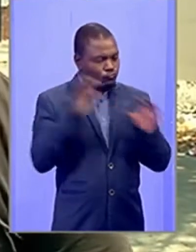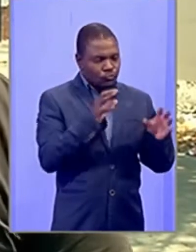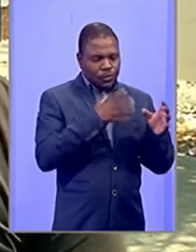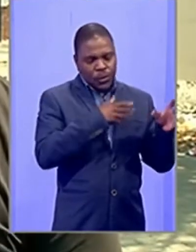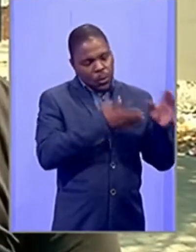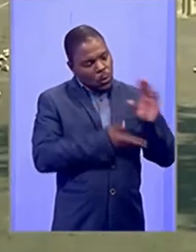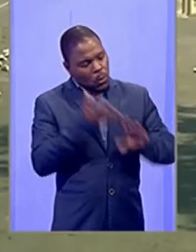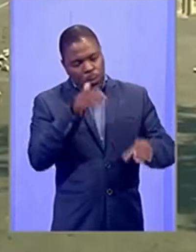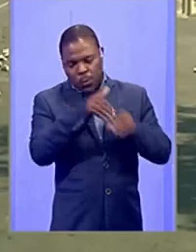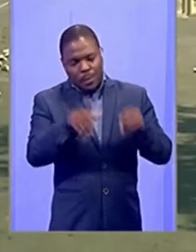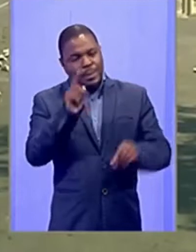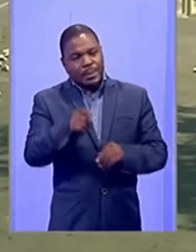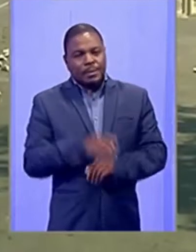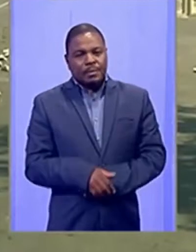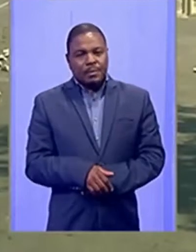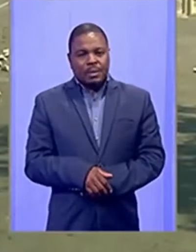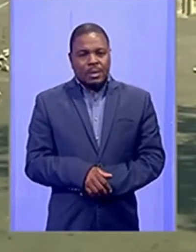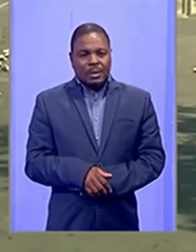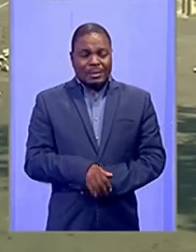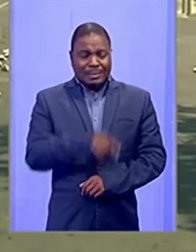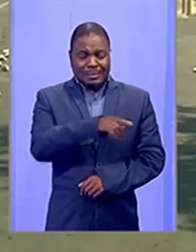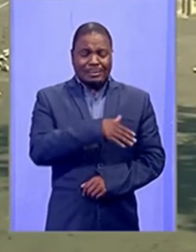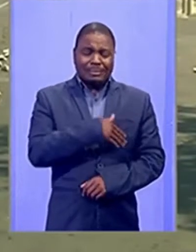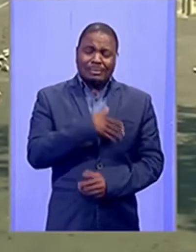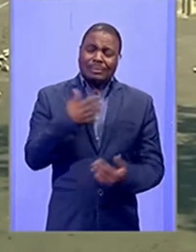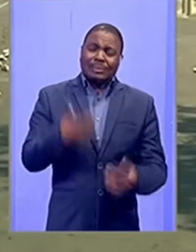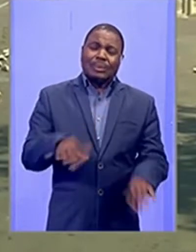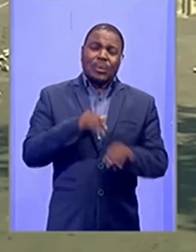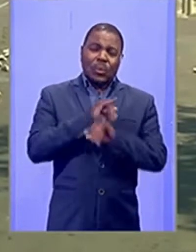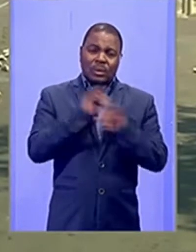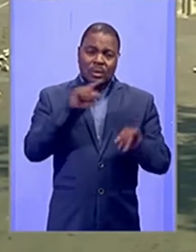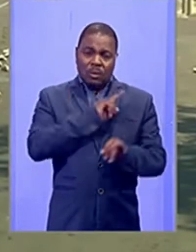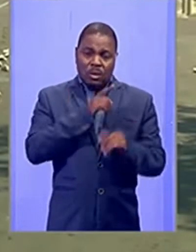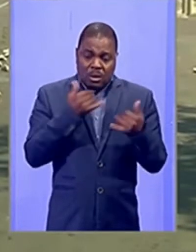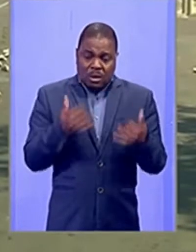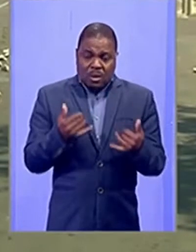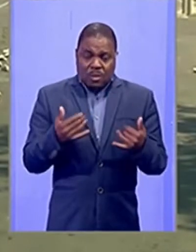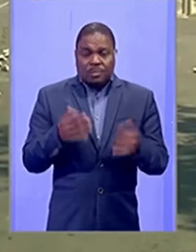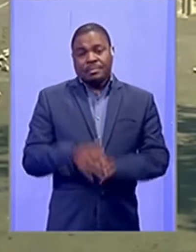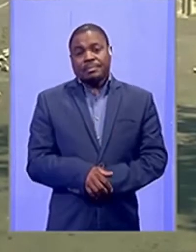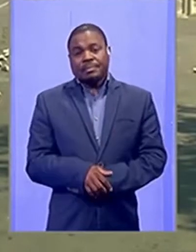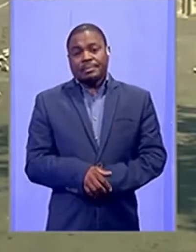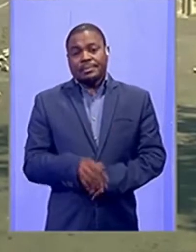rentšha re le ka sekolong. Re go ba ditše bohloko too much, like now I had to